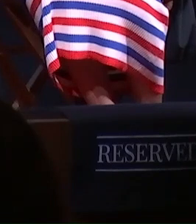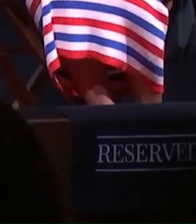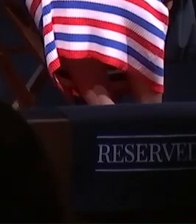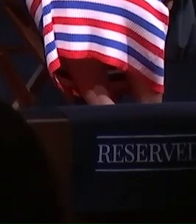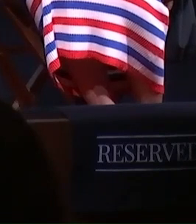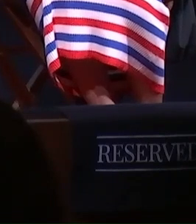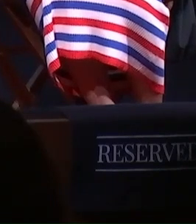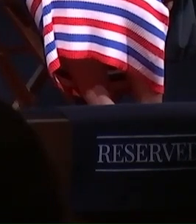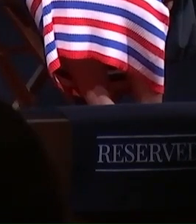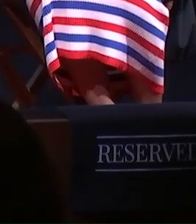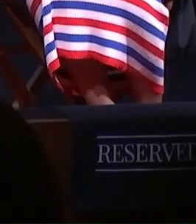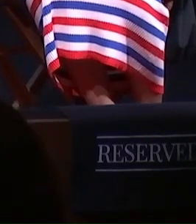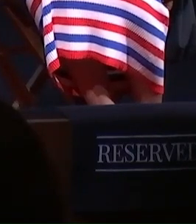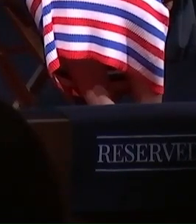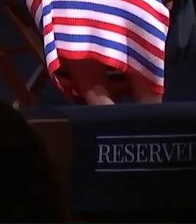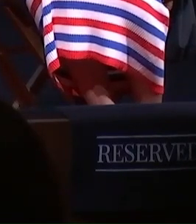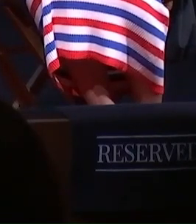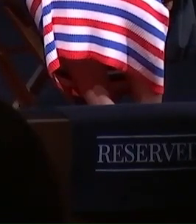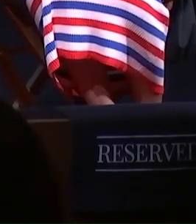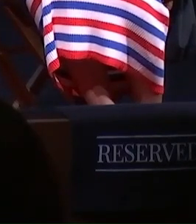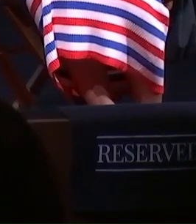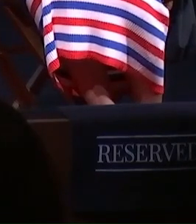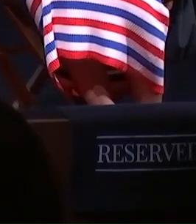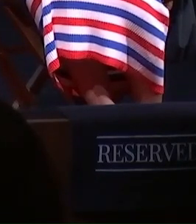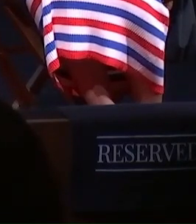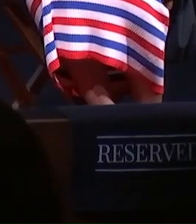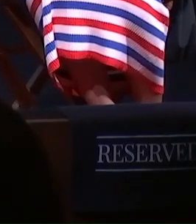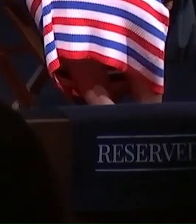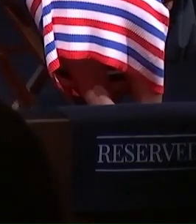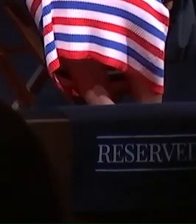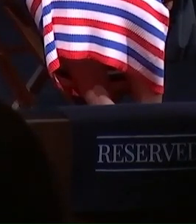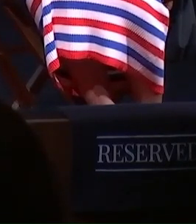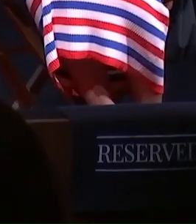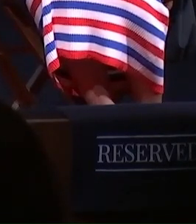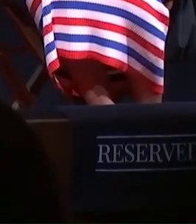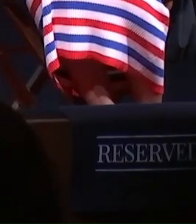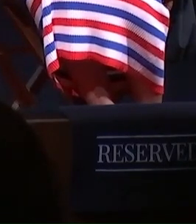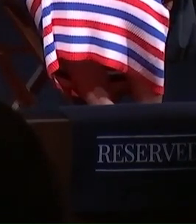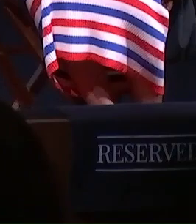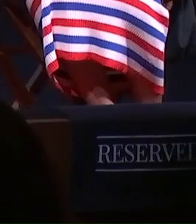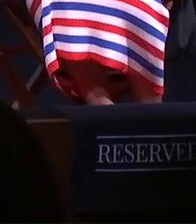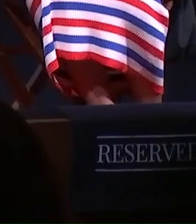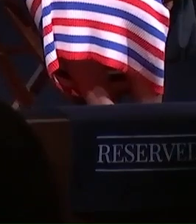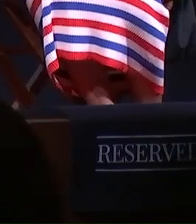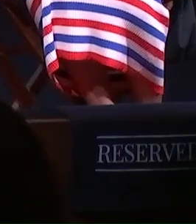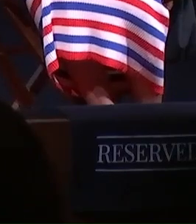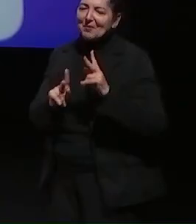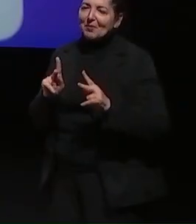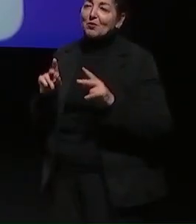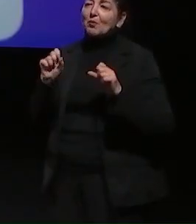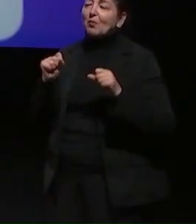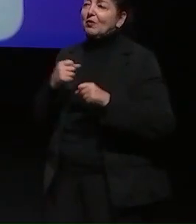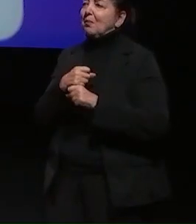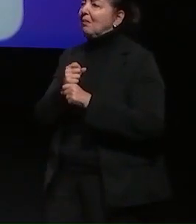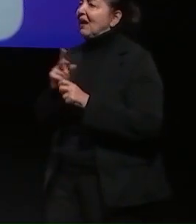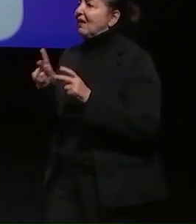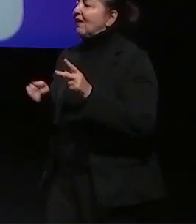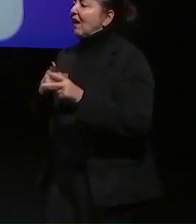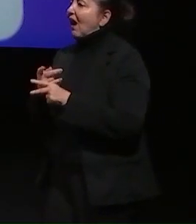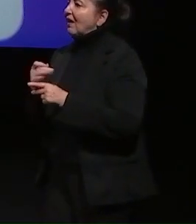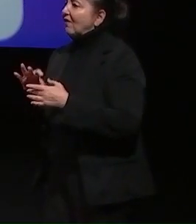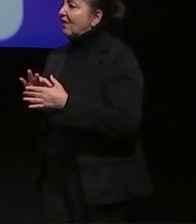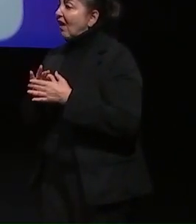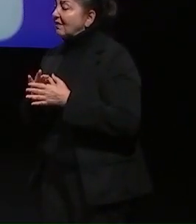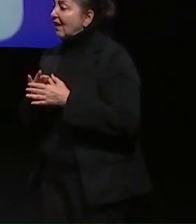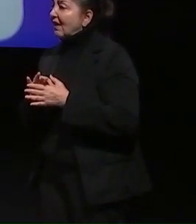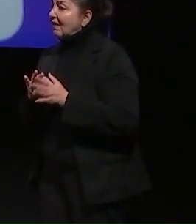for. And I'm very fortunate and very blessed to work with amazing people and to be able to make the kind of content that, again,